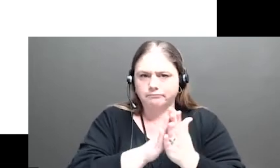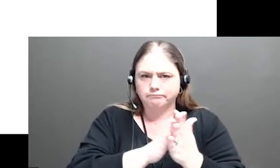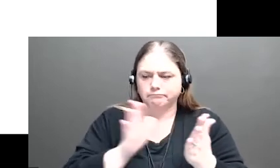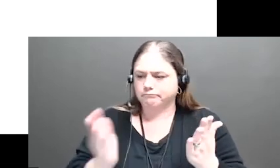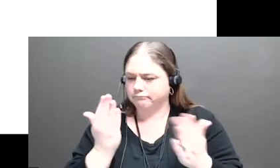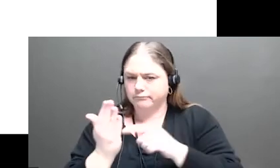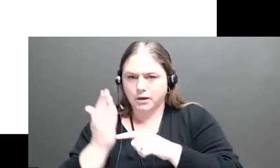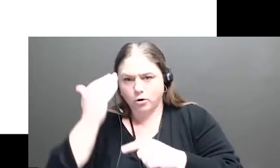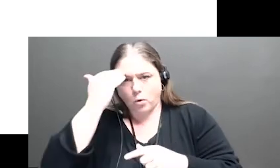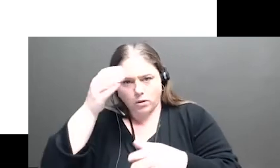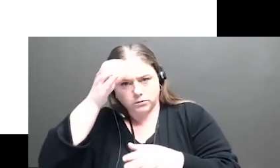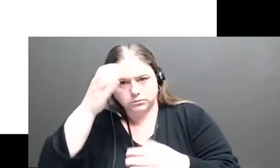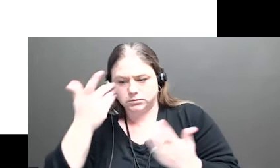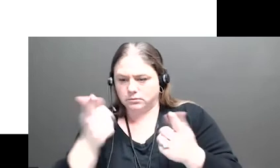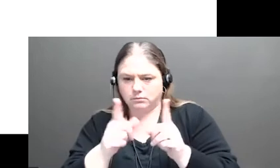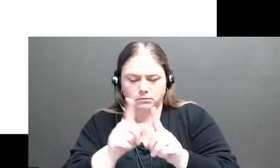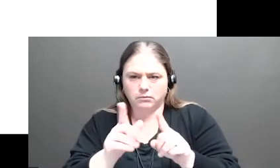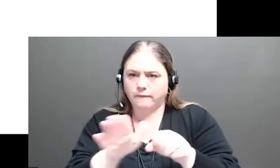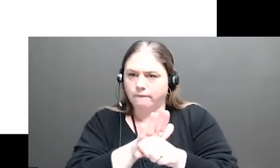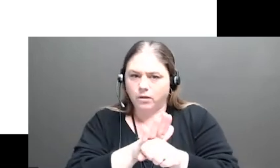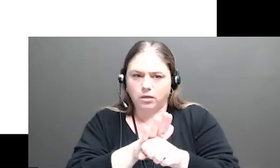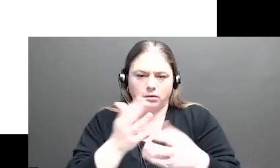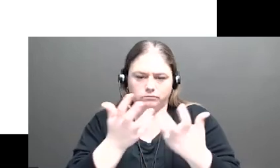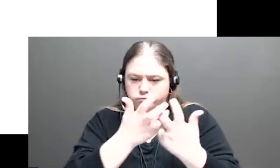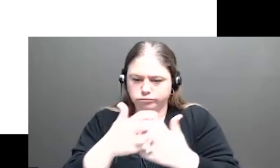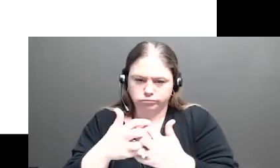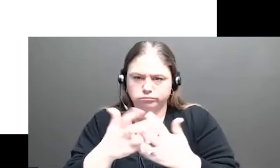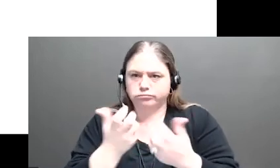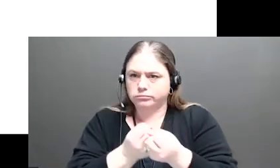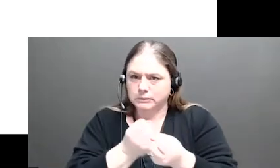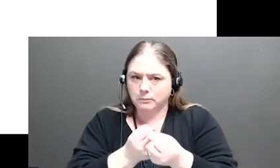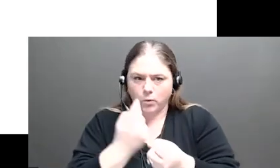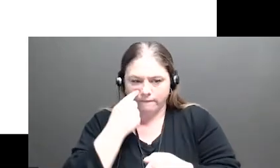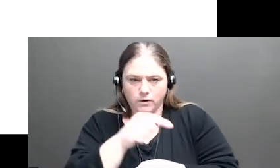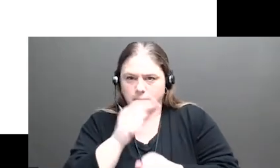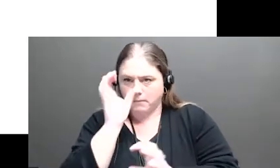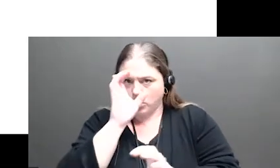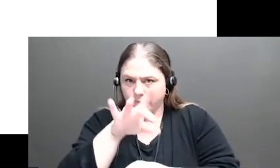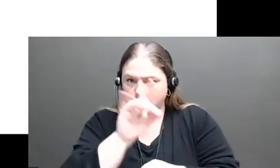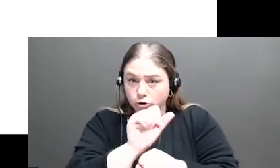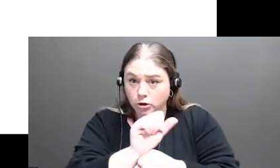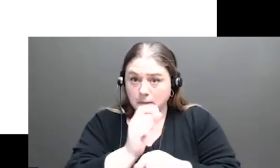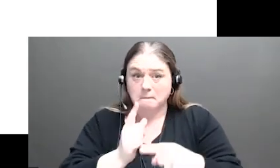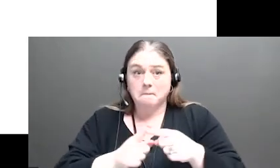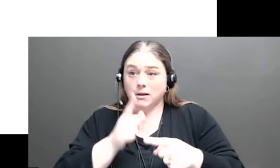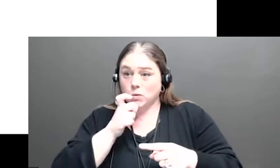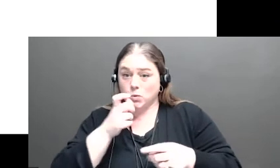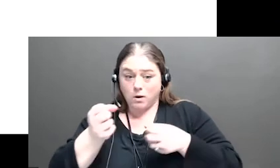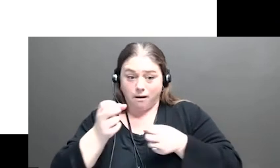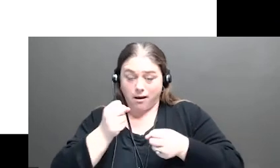full circle, full partnership of support and learning for the job seeker, and the employer and the coaches as well, because